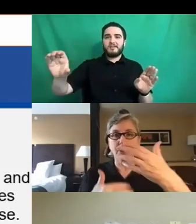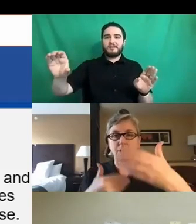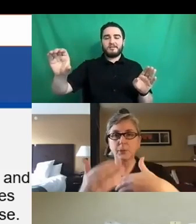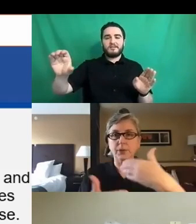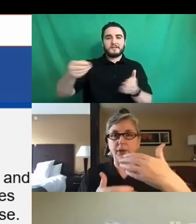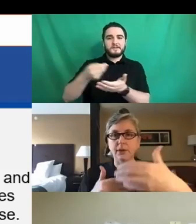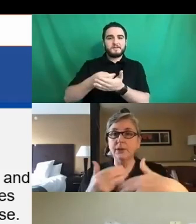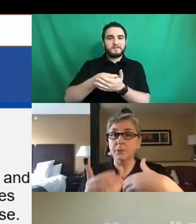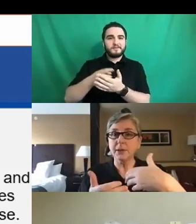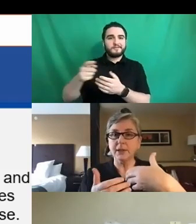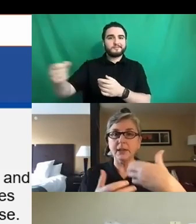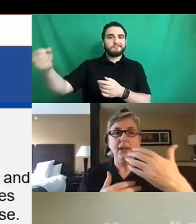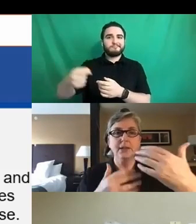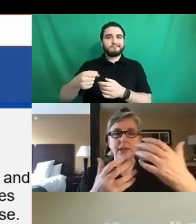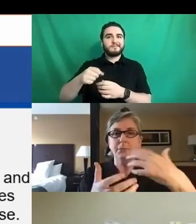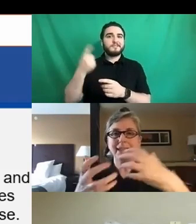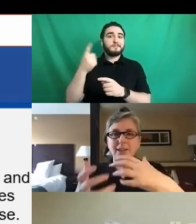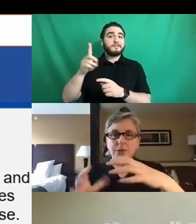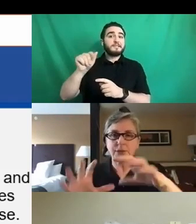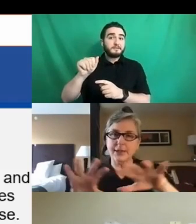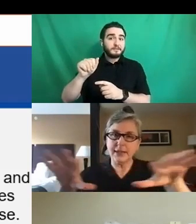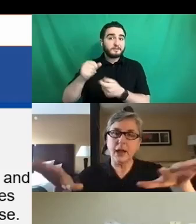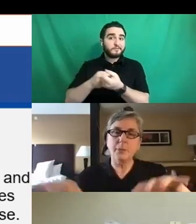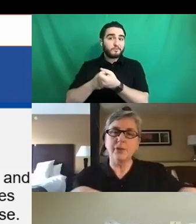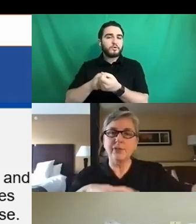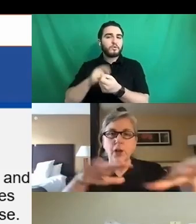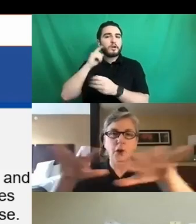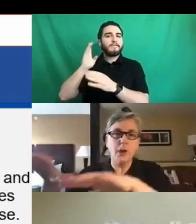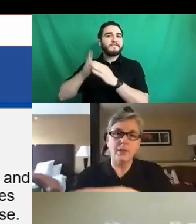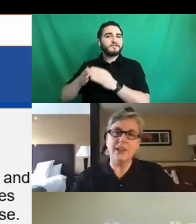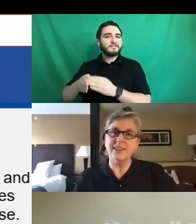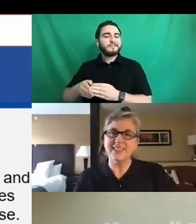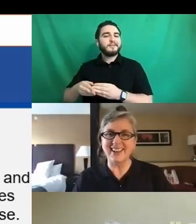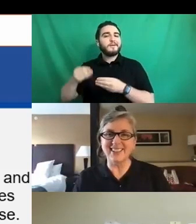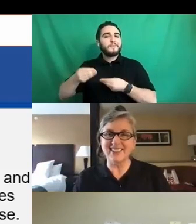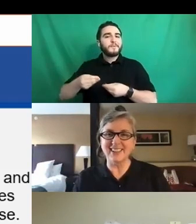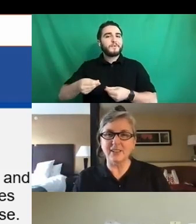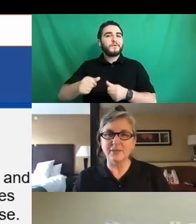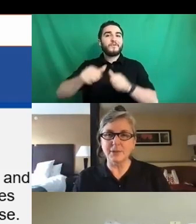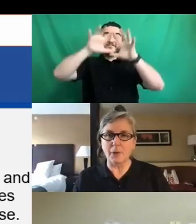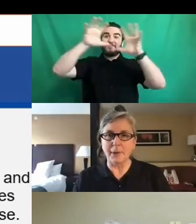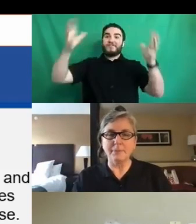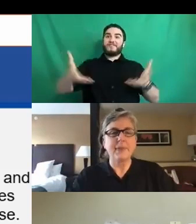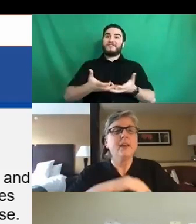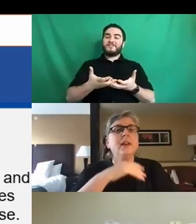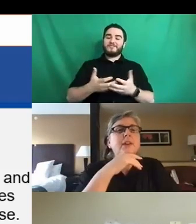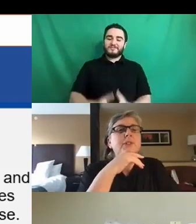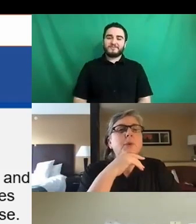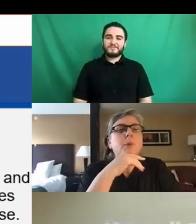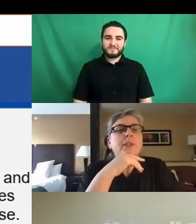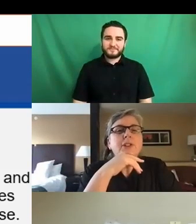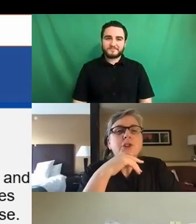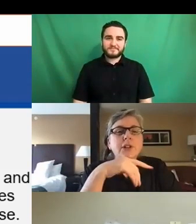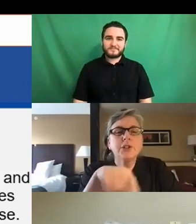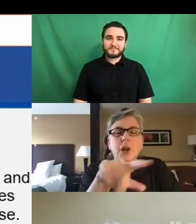support person with a disability to complete those tasks to help the flow of the entire department. So